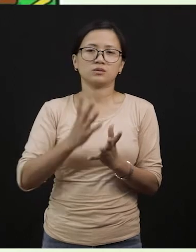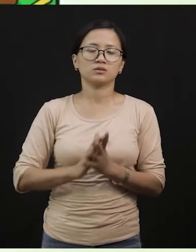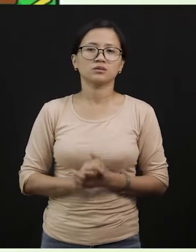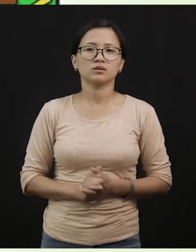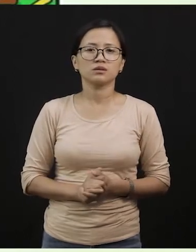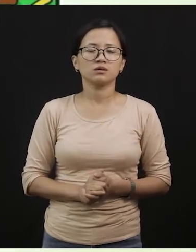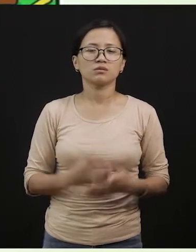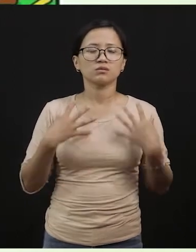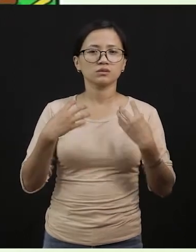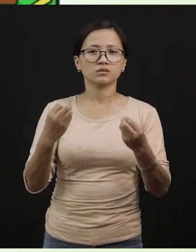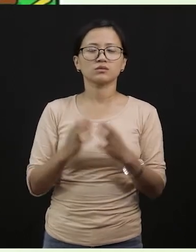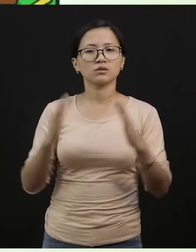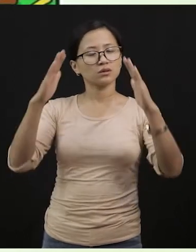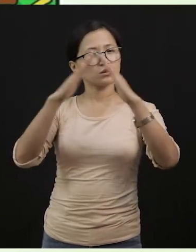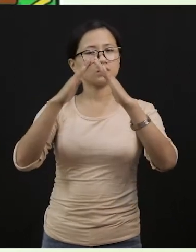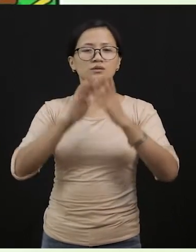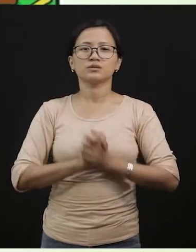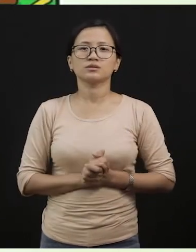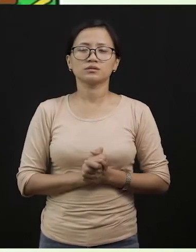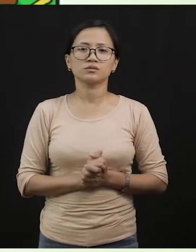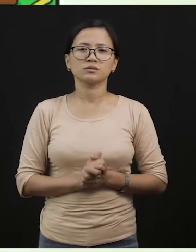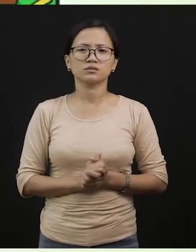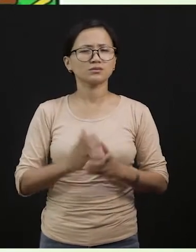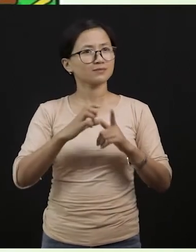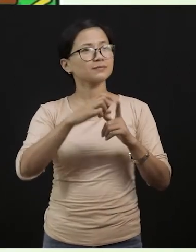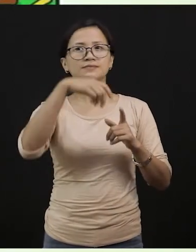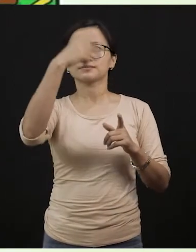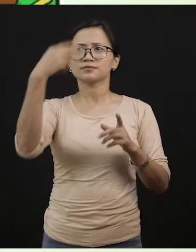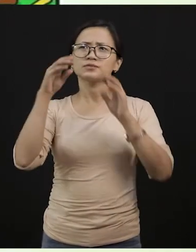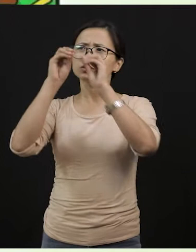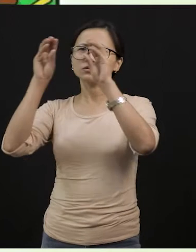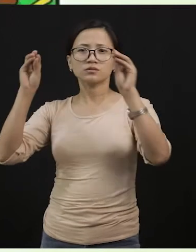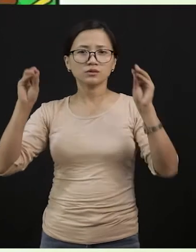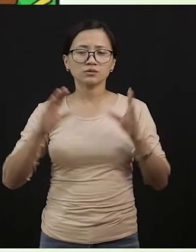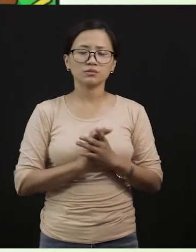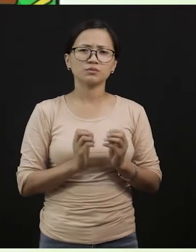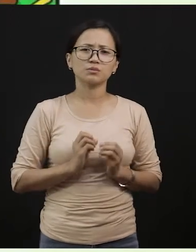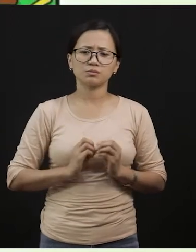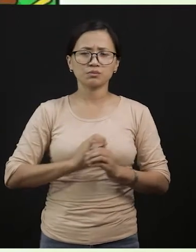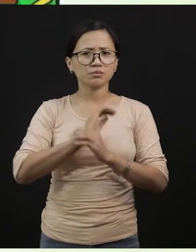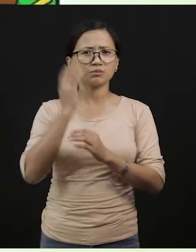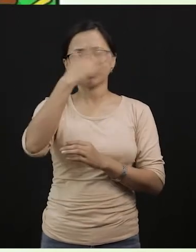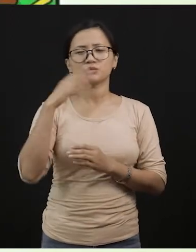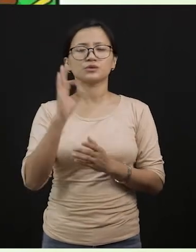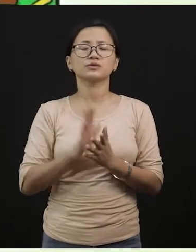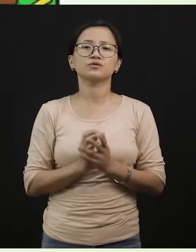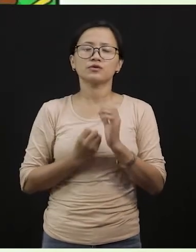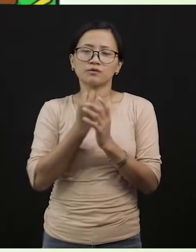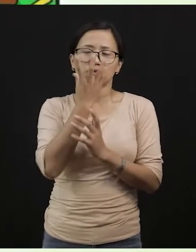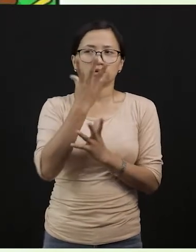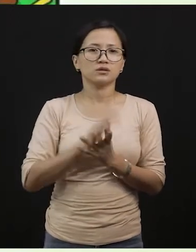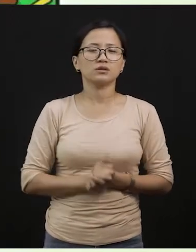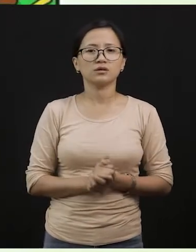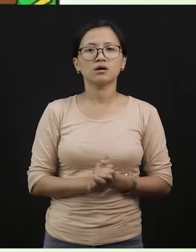We all want our houses, our homes to be decorated with beautiful flowers. And so this young girl has planted some